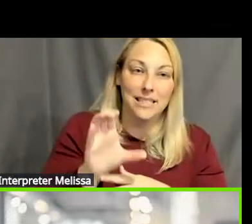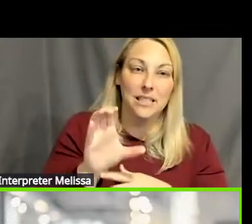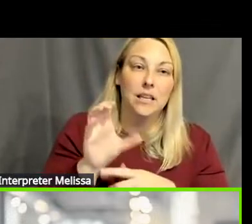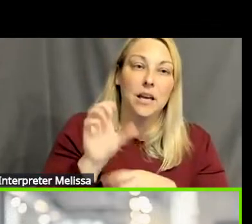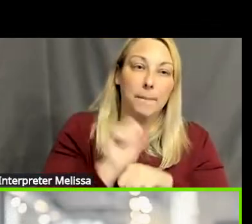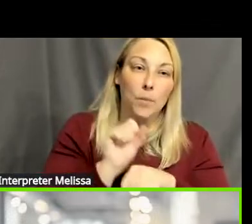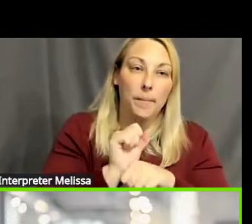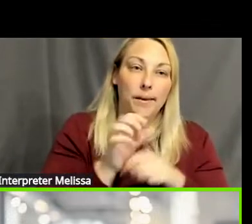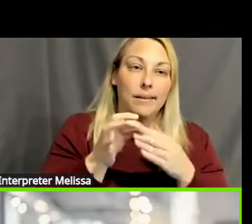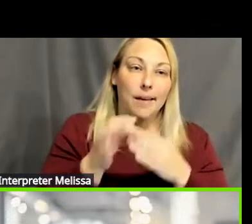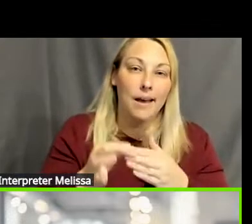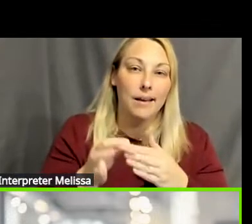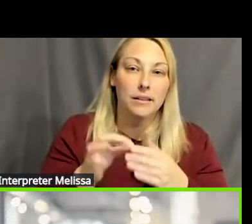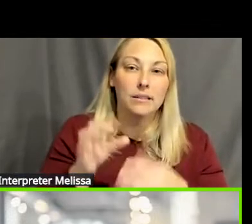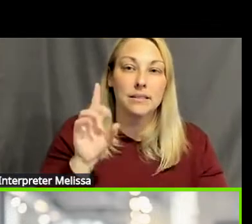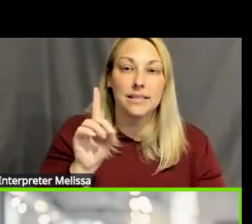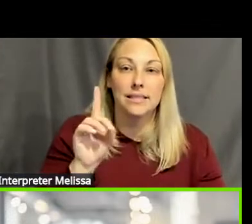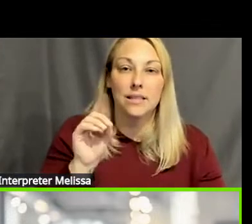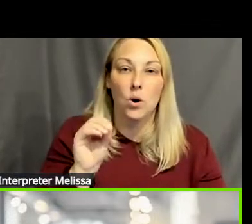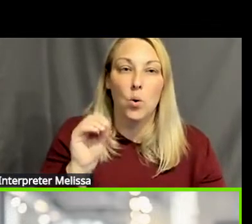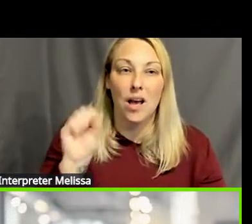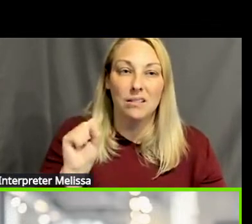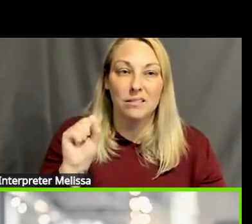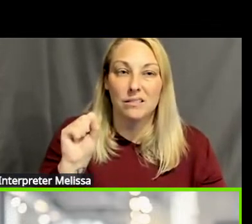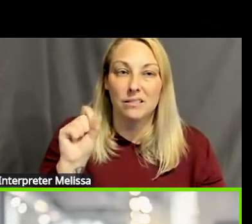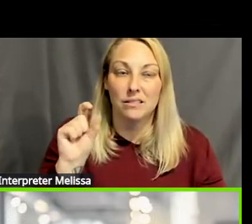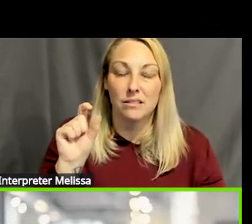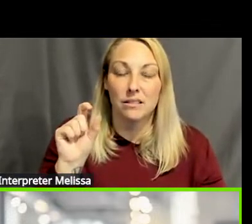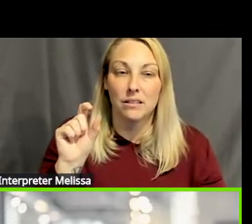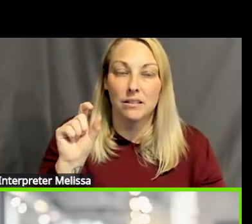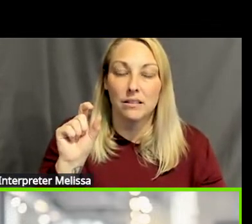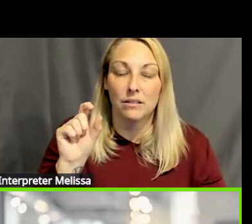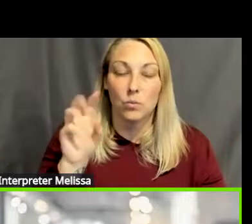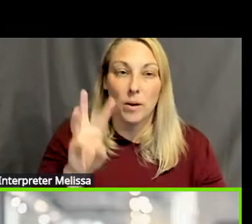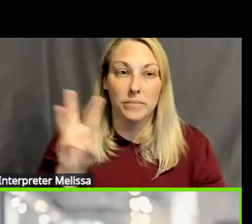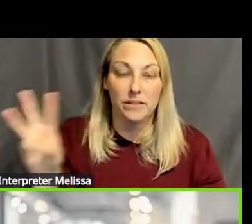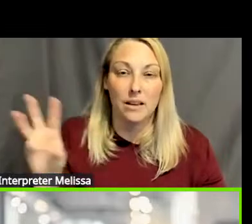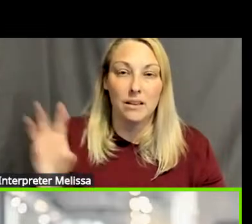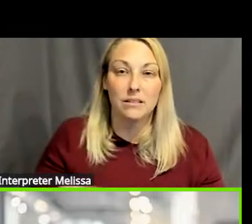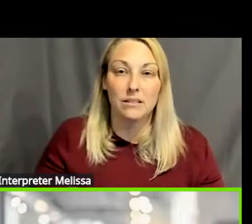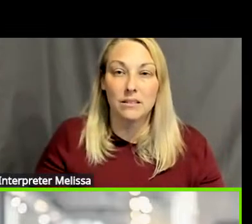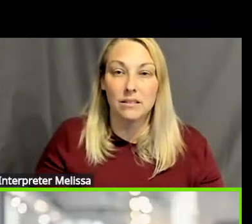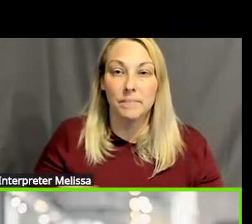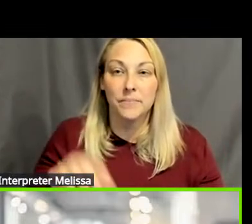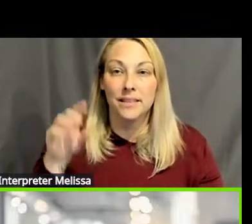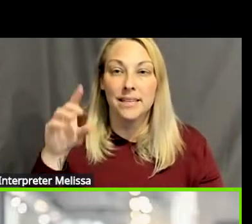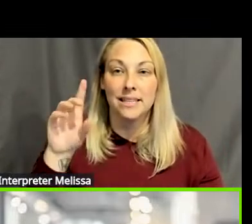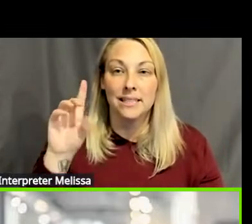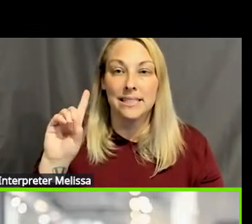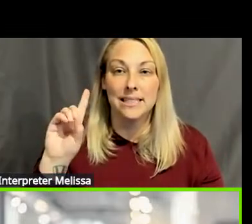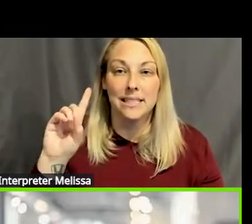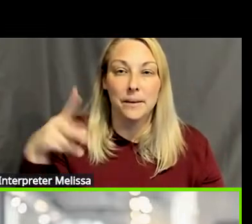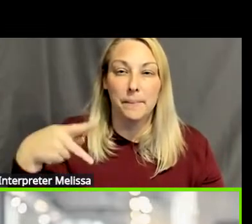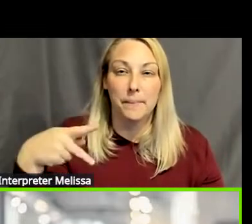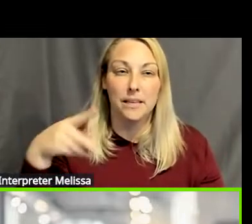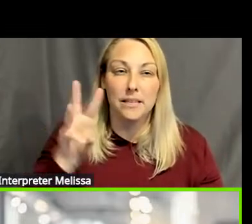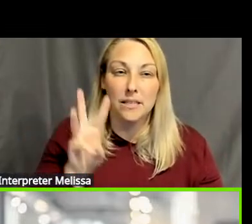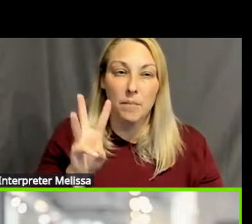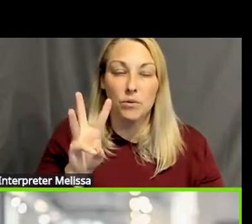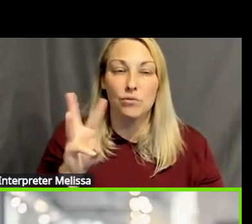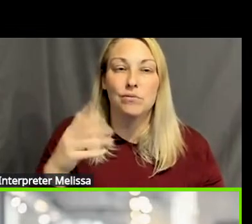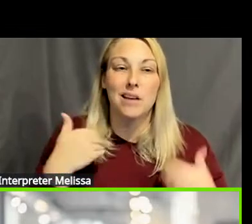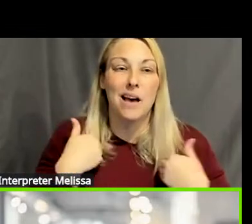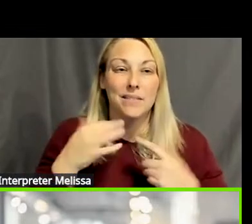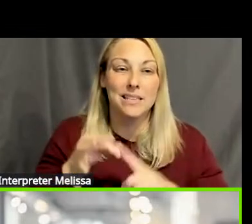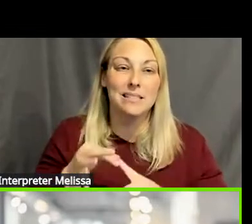on DOES's website. Um, DPW, like they said, is having a special waste collection. So if you have any